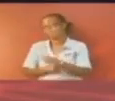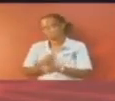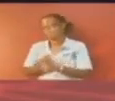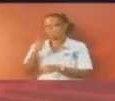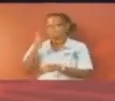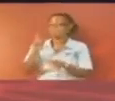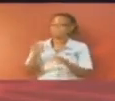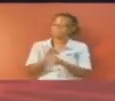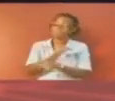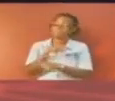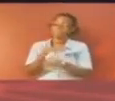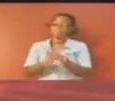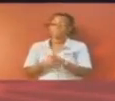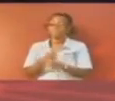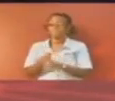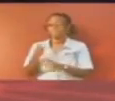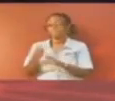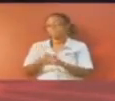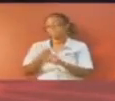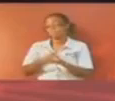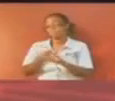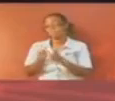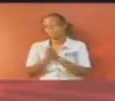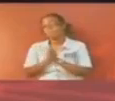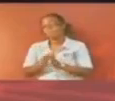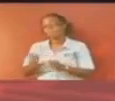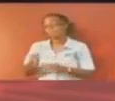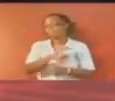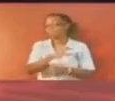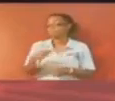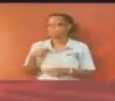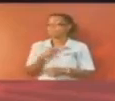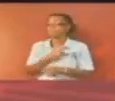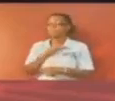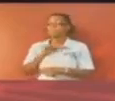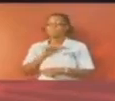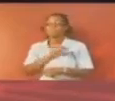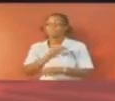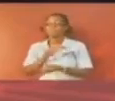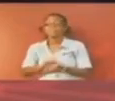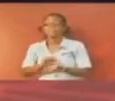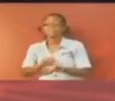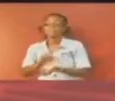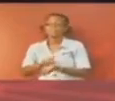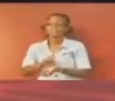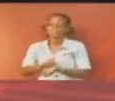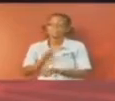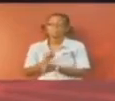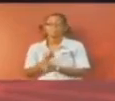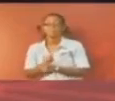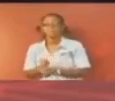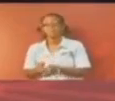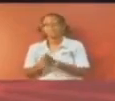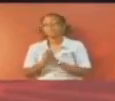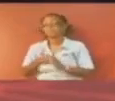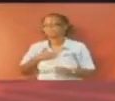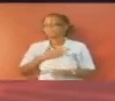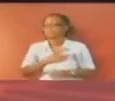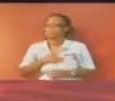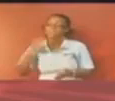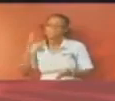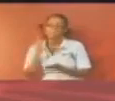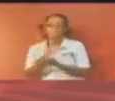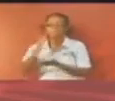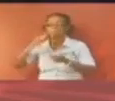Please avoid mixing and commingling and congregating. This is the only way forward to reduce